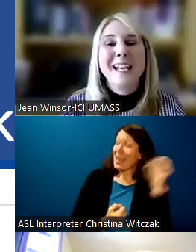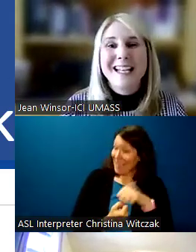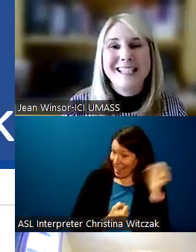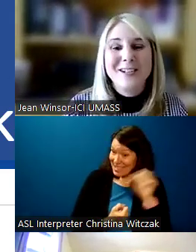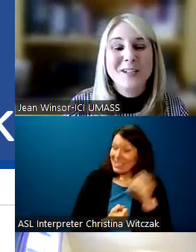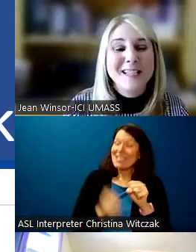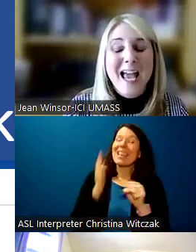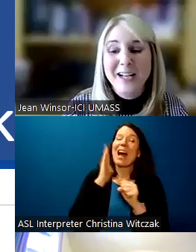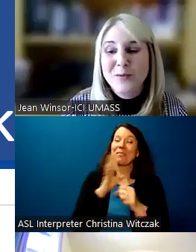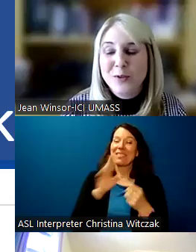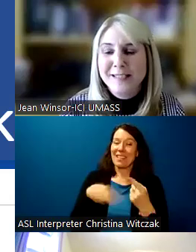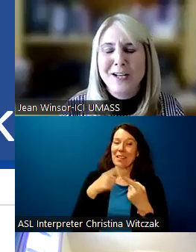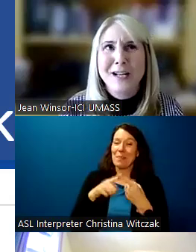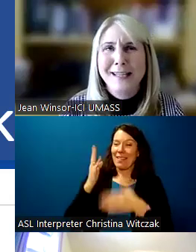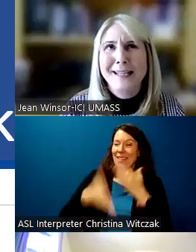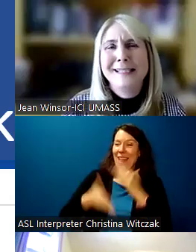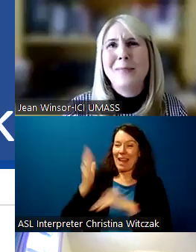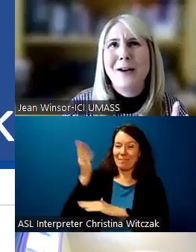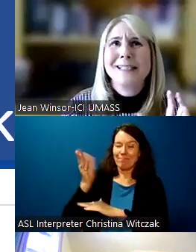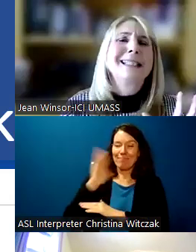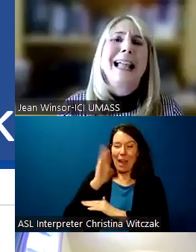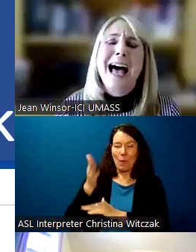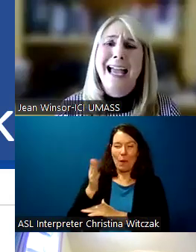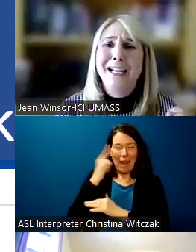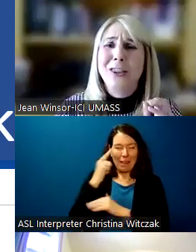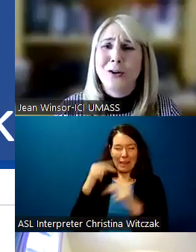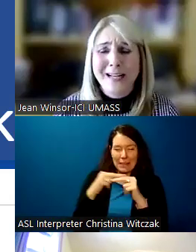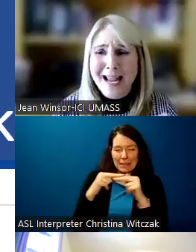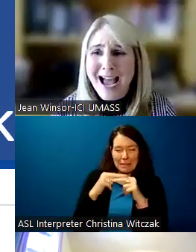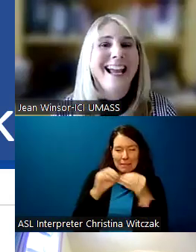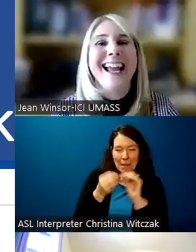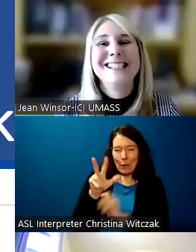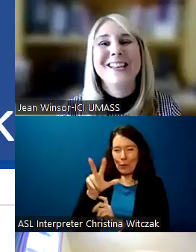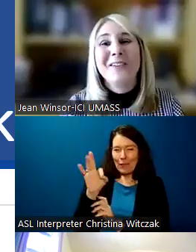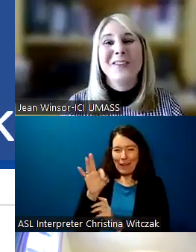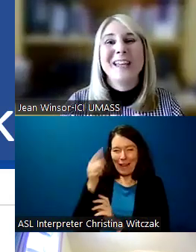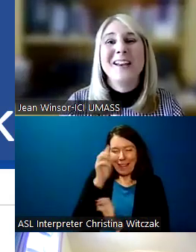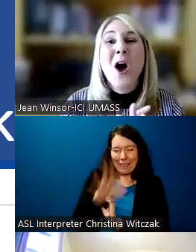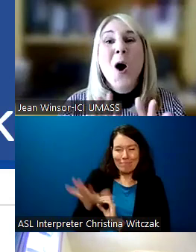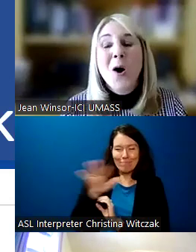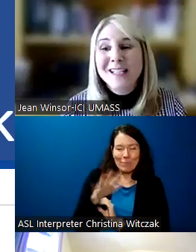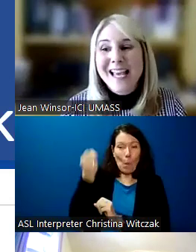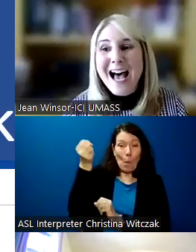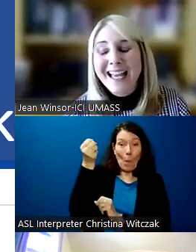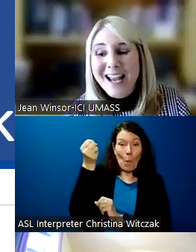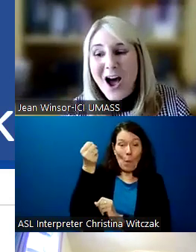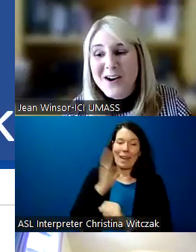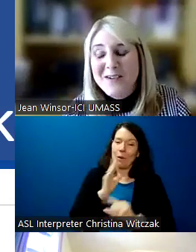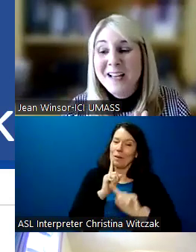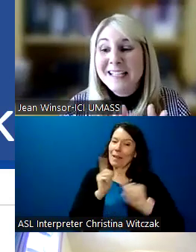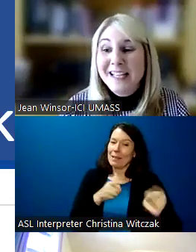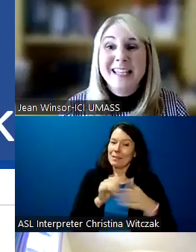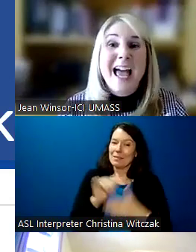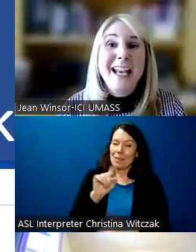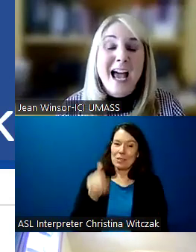I'm going to get to that towards the end of the presentation. I think it's about slide 39. So if you can hold